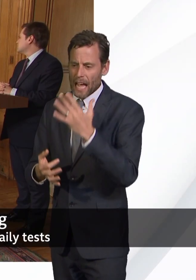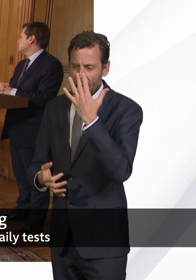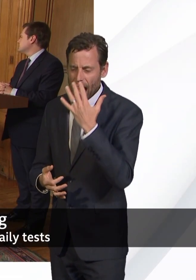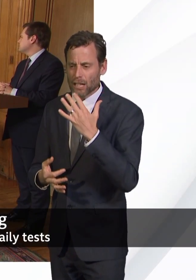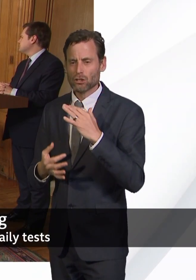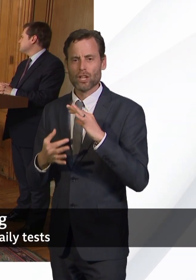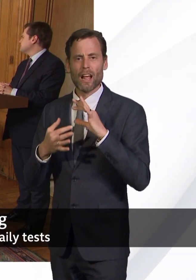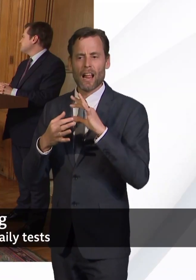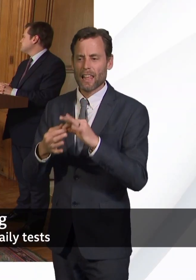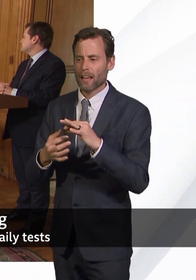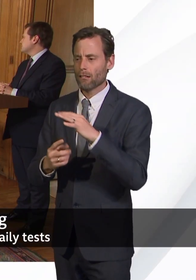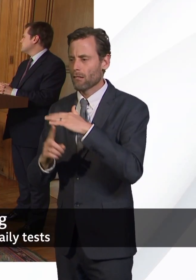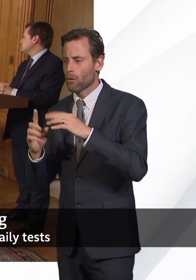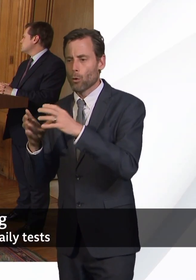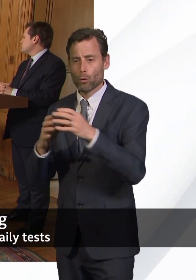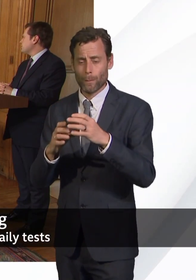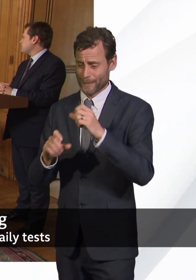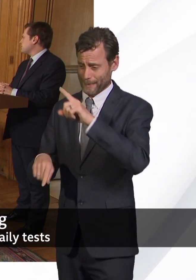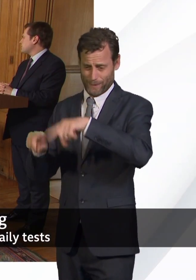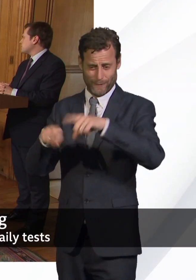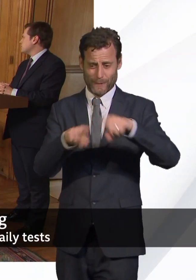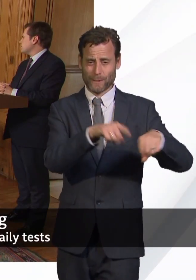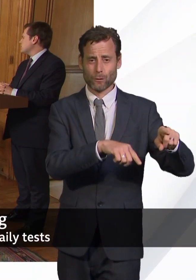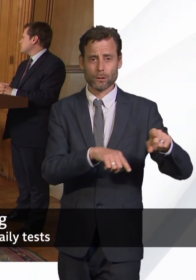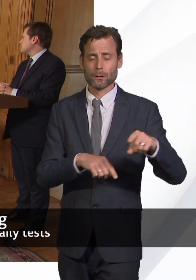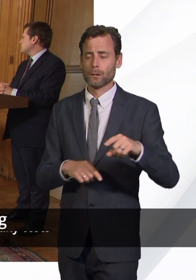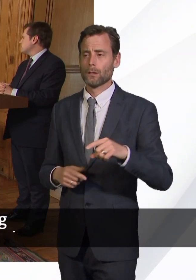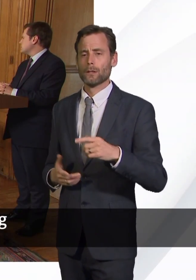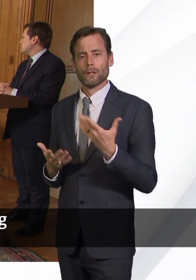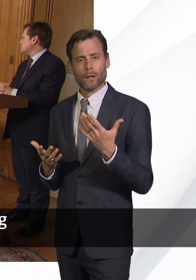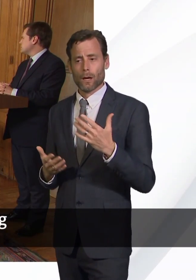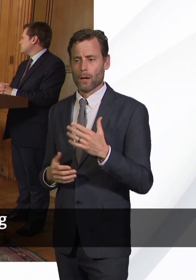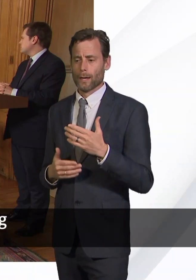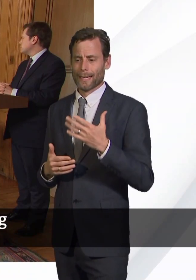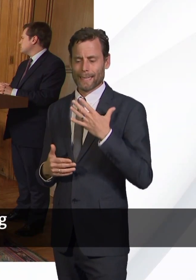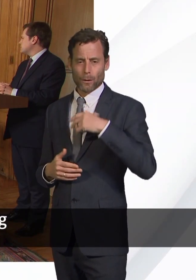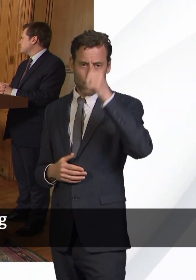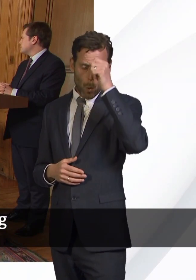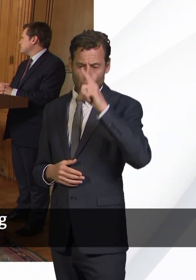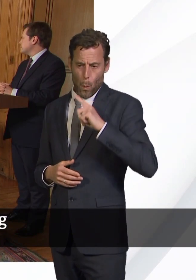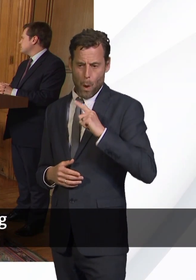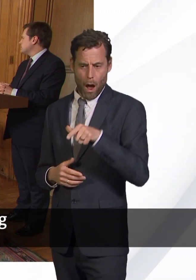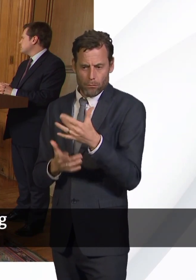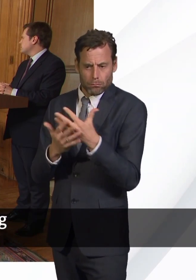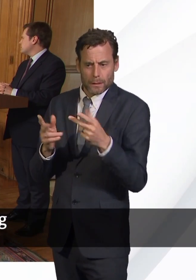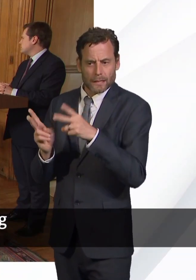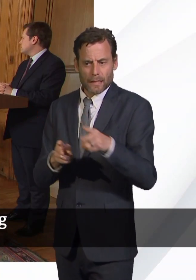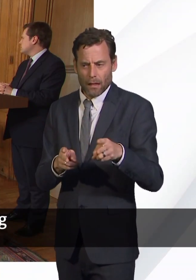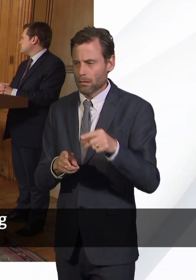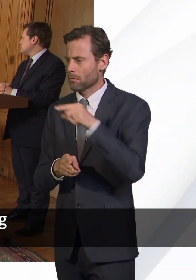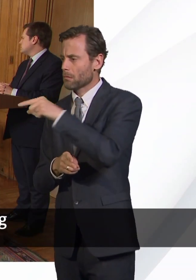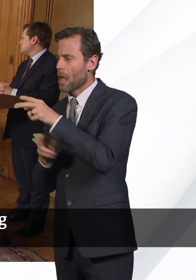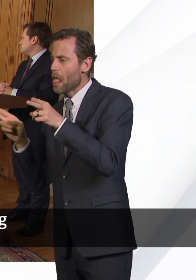risk variables, the only really good comparison in the longer term overall will be to look back